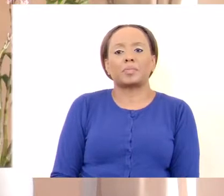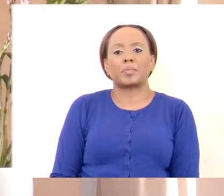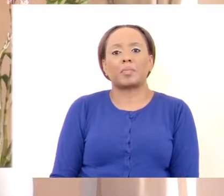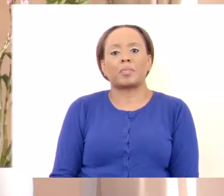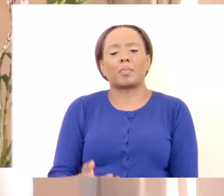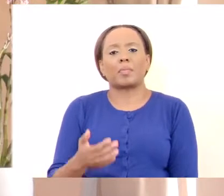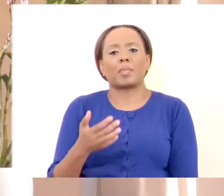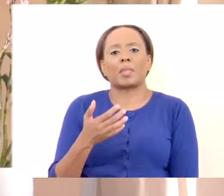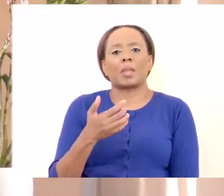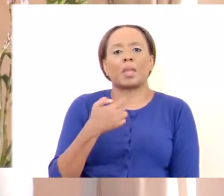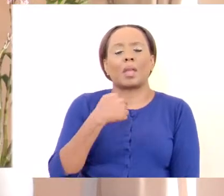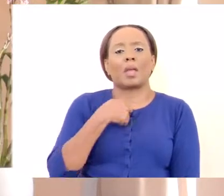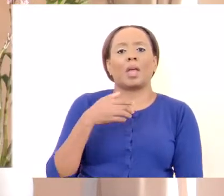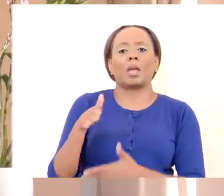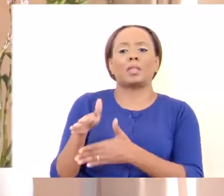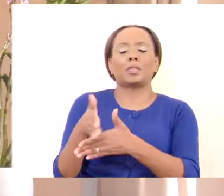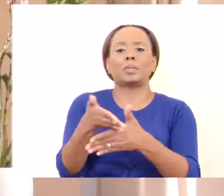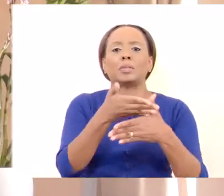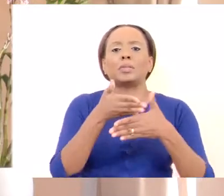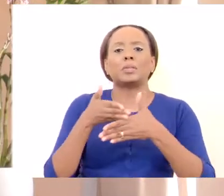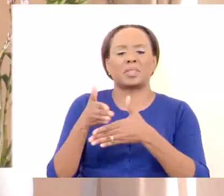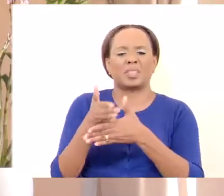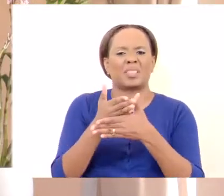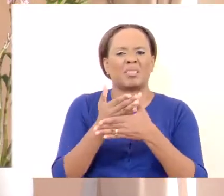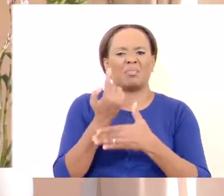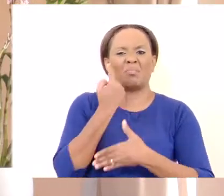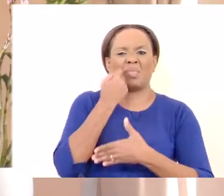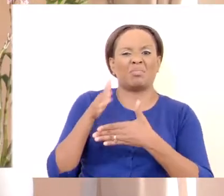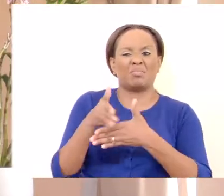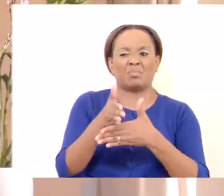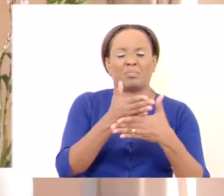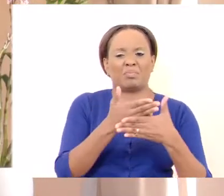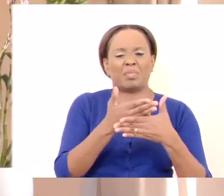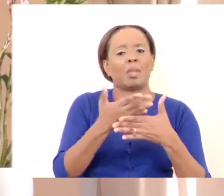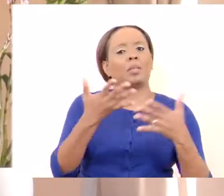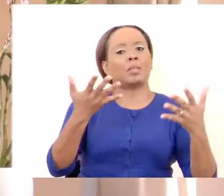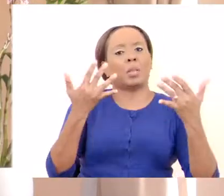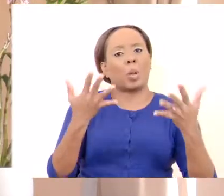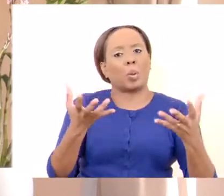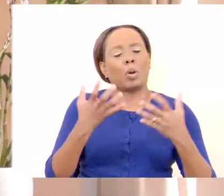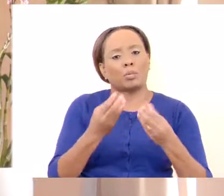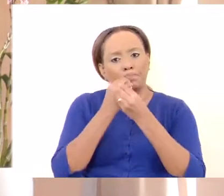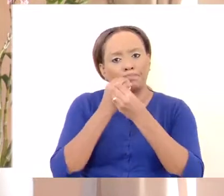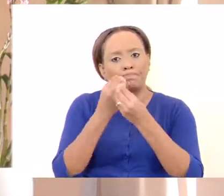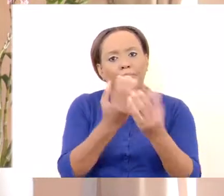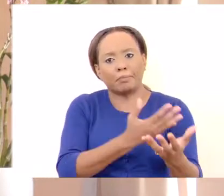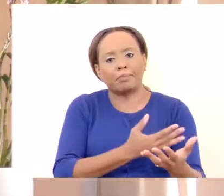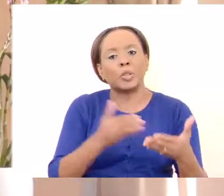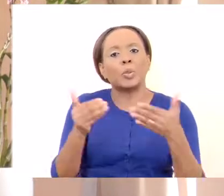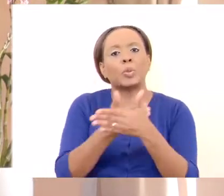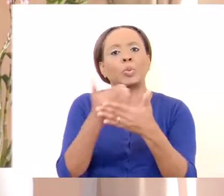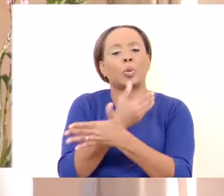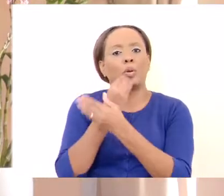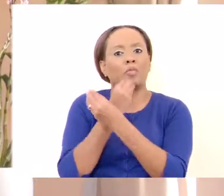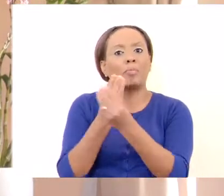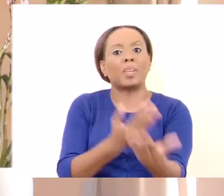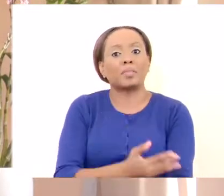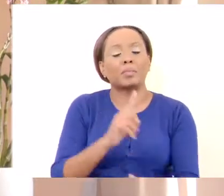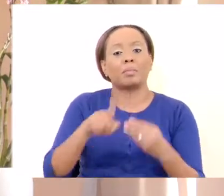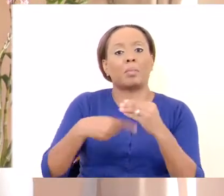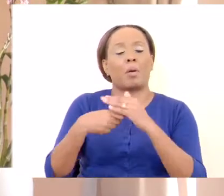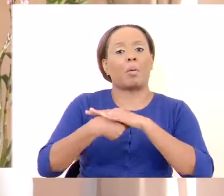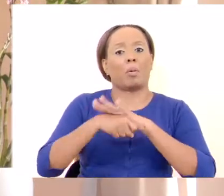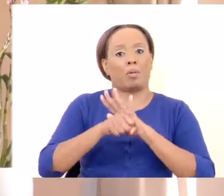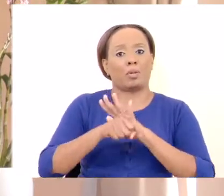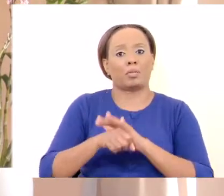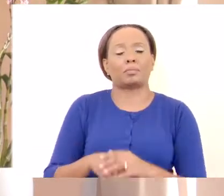facts, it is therefore important to update you on the situation with COVID-19 in Barbados.